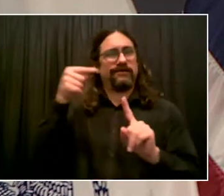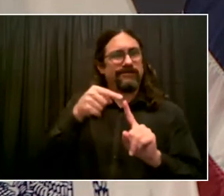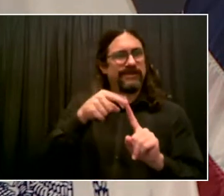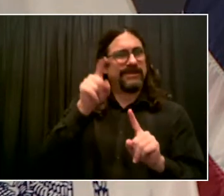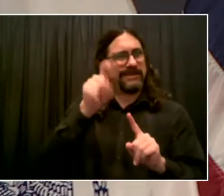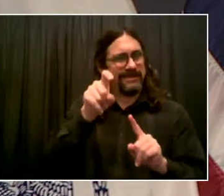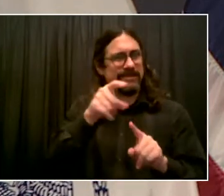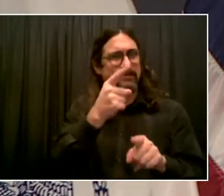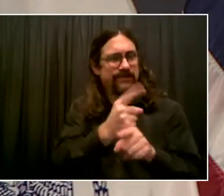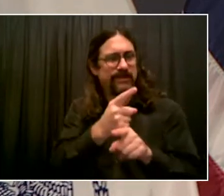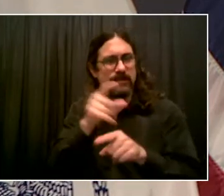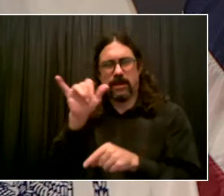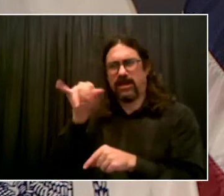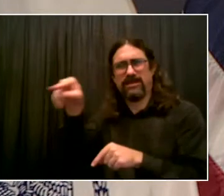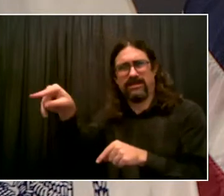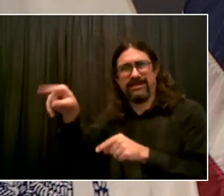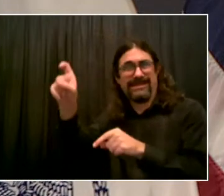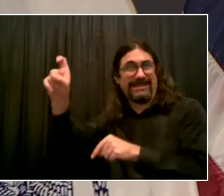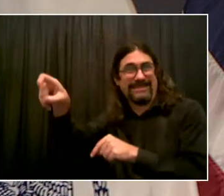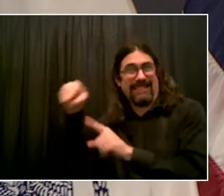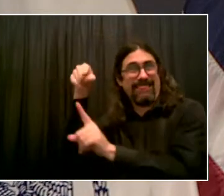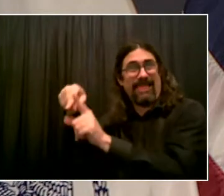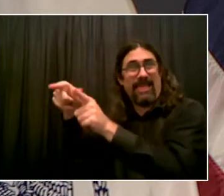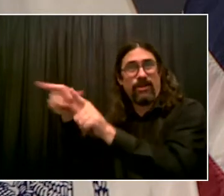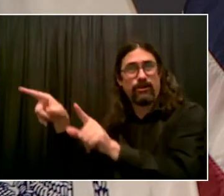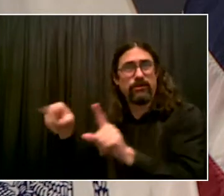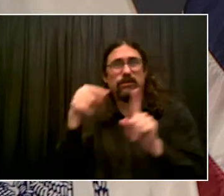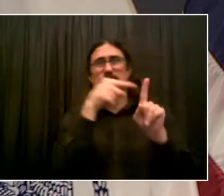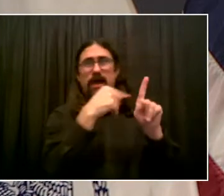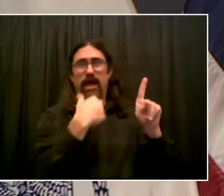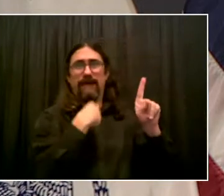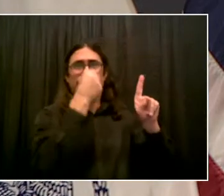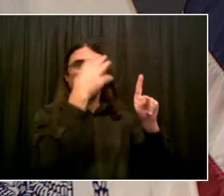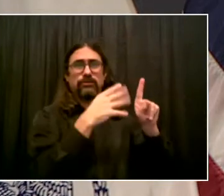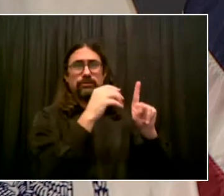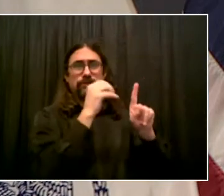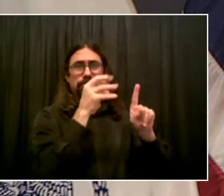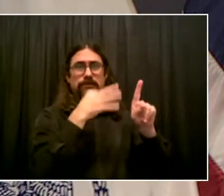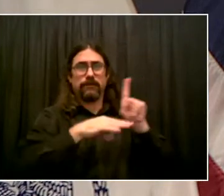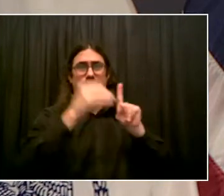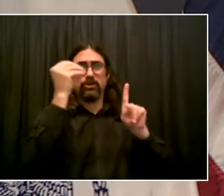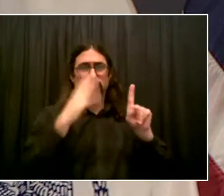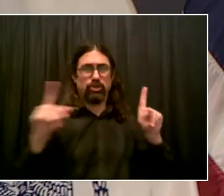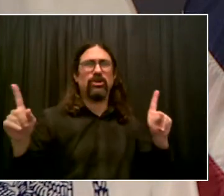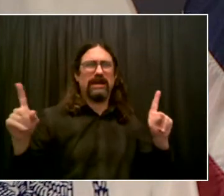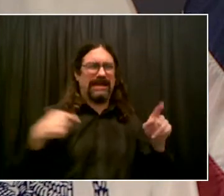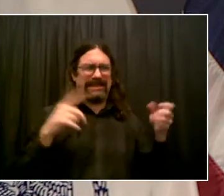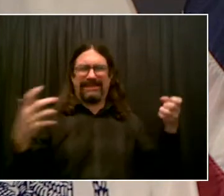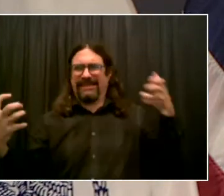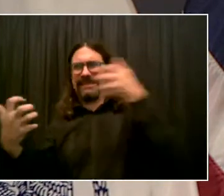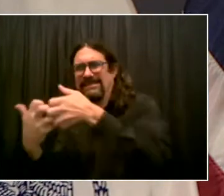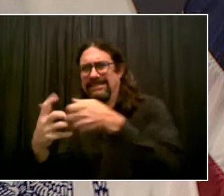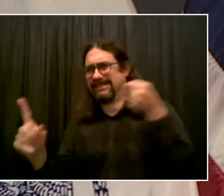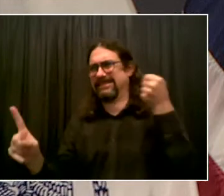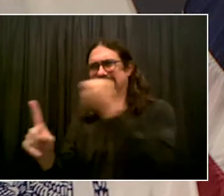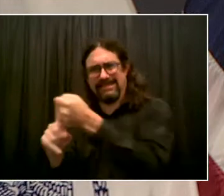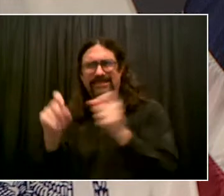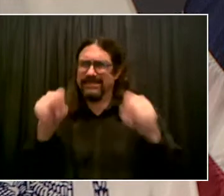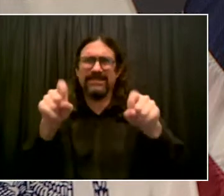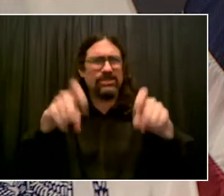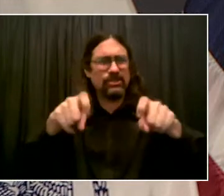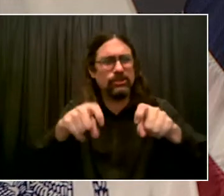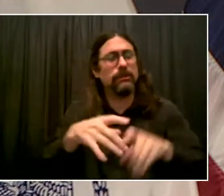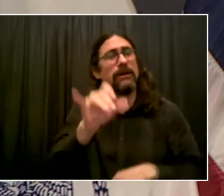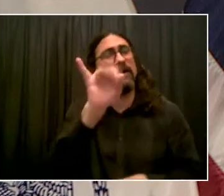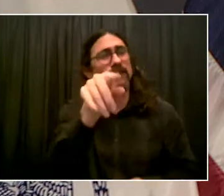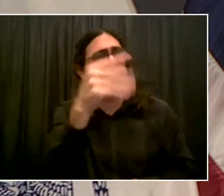at City Hall so we can follow up and make sure that those children, those families get what they need. And we continue to hire. So if we see a very